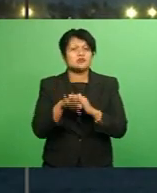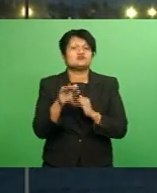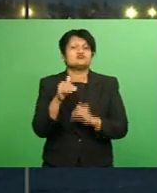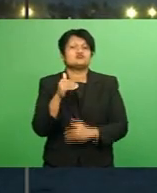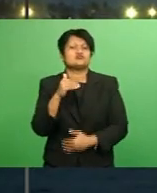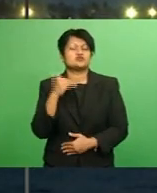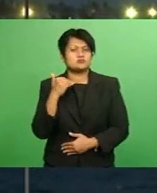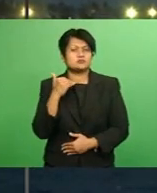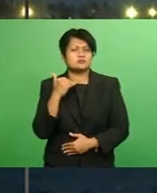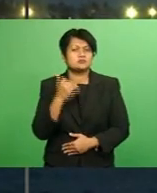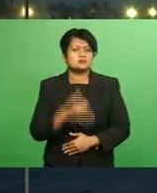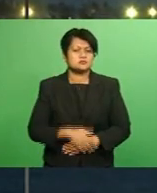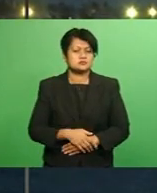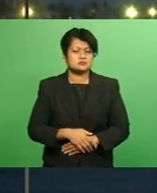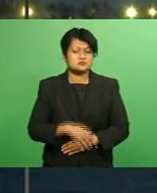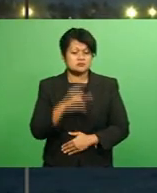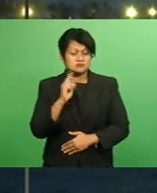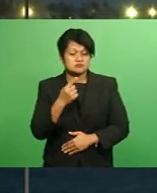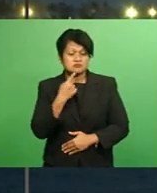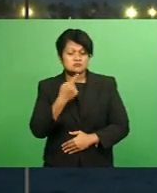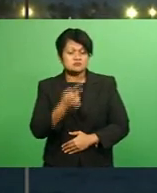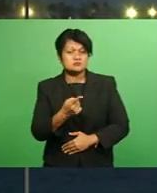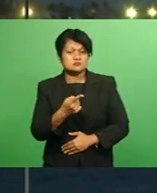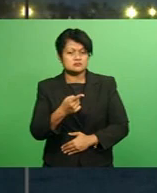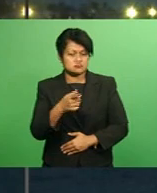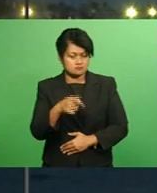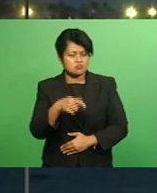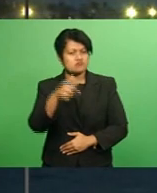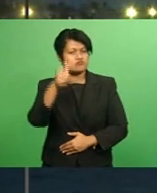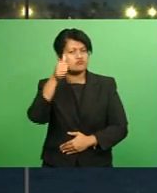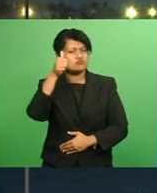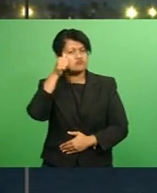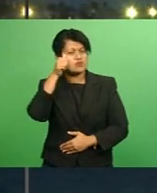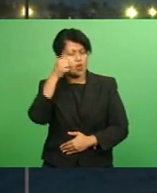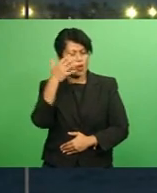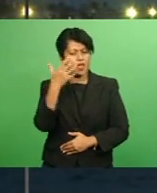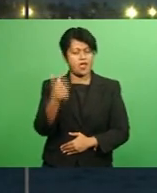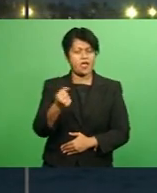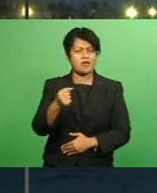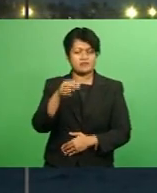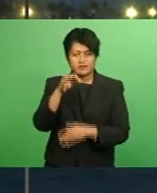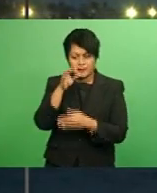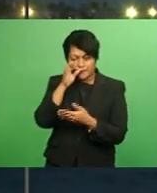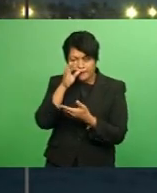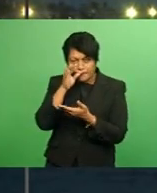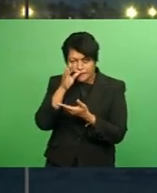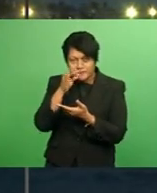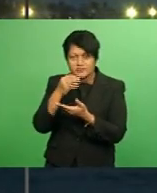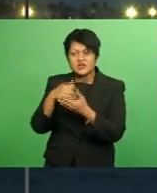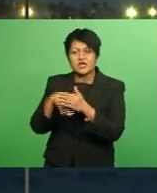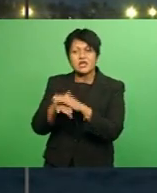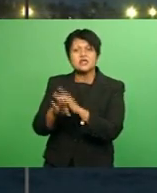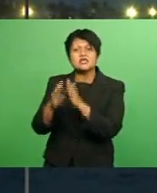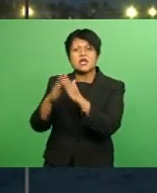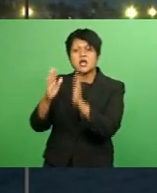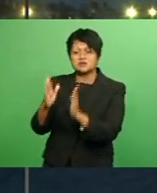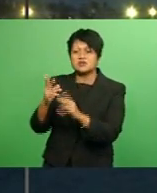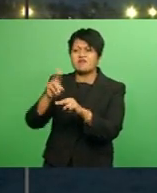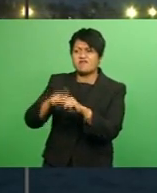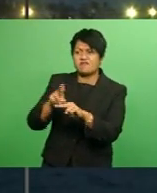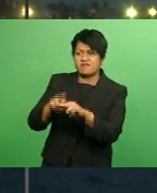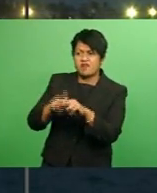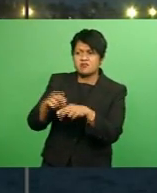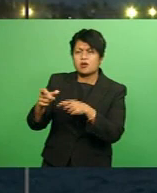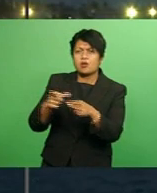The prosecution claimed that Rahman had knowledge of the drugs in the house and, together with his father, was in control of the premises.